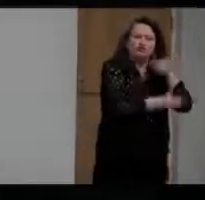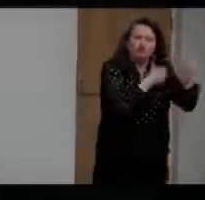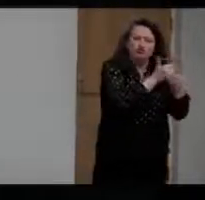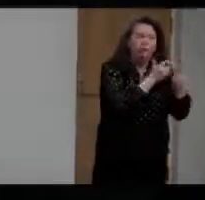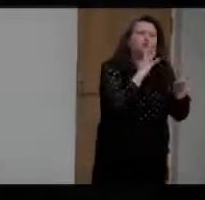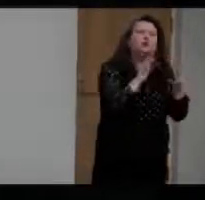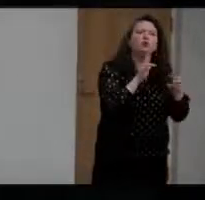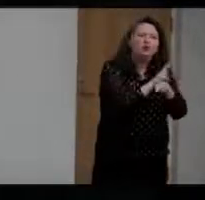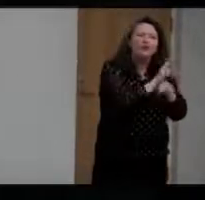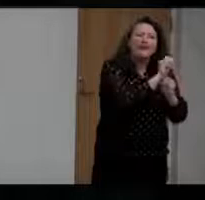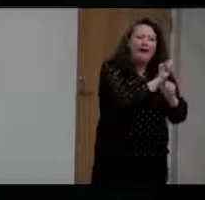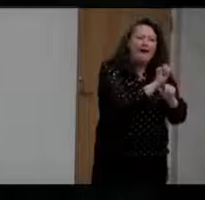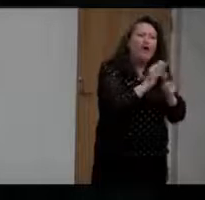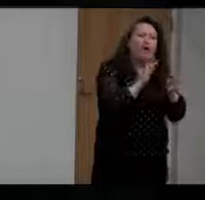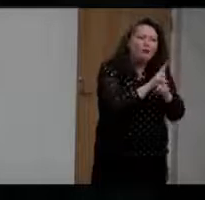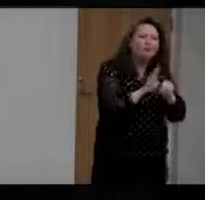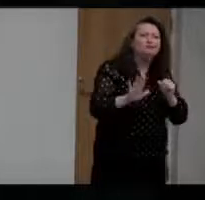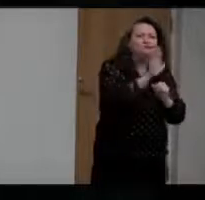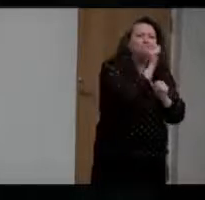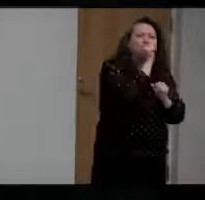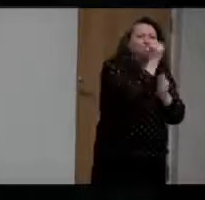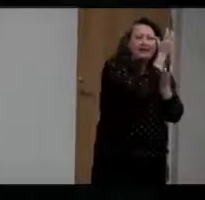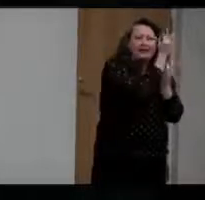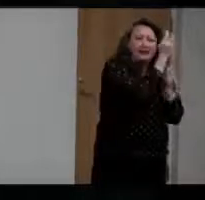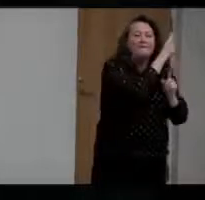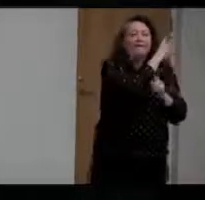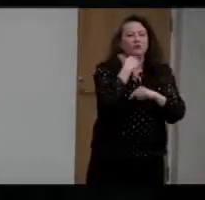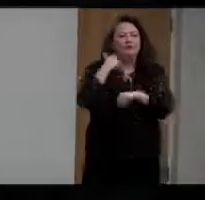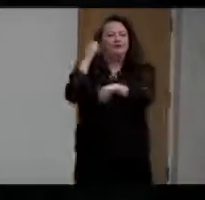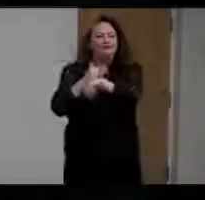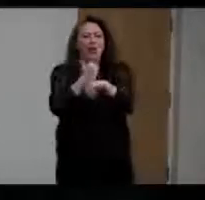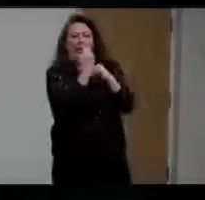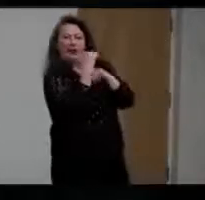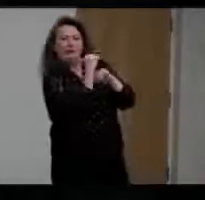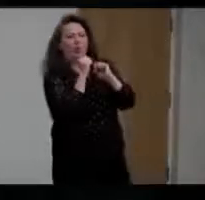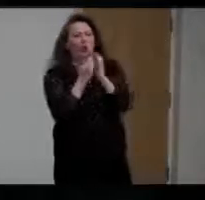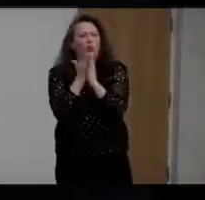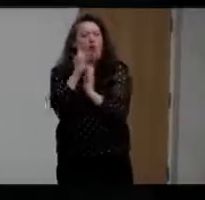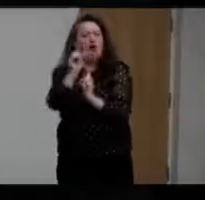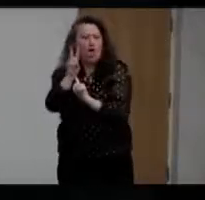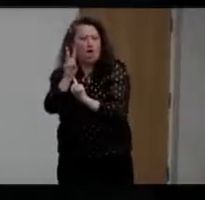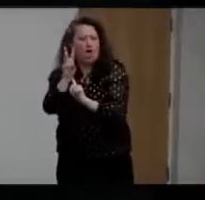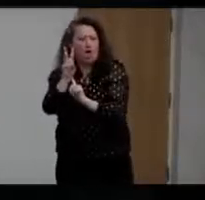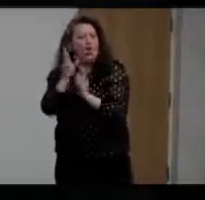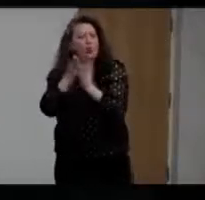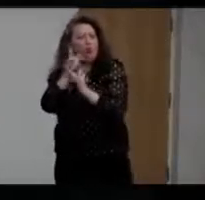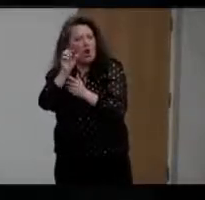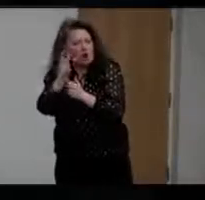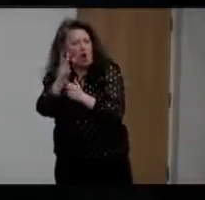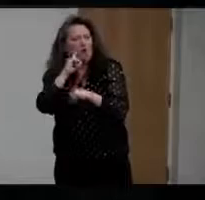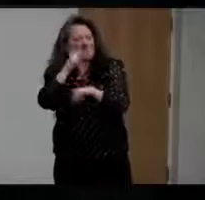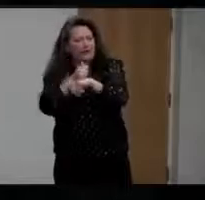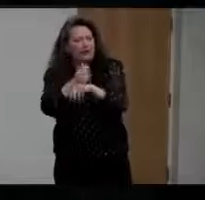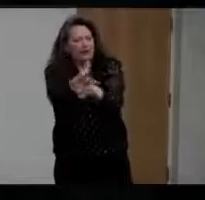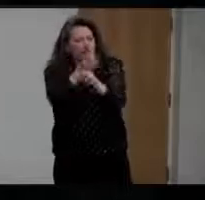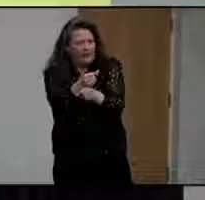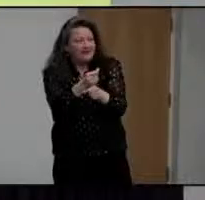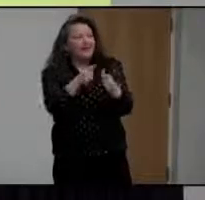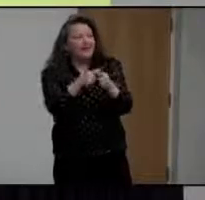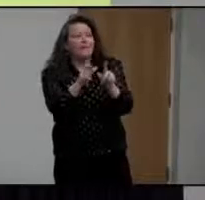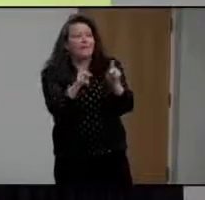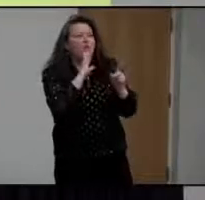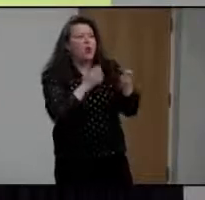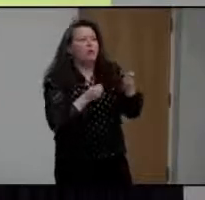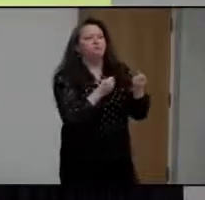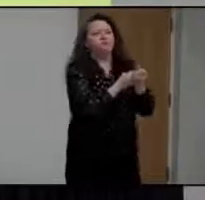follow, and I think that's where we can be in conversation about how to build trust and access the data, and as Eleni put it so well, use that data for good. And